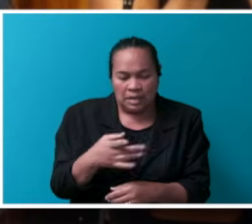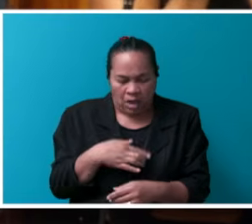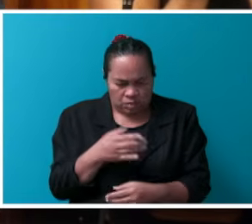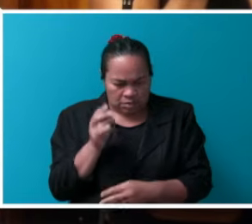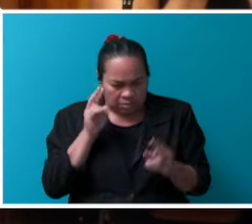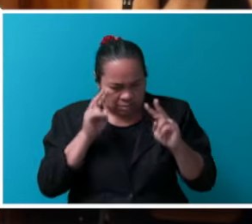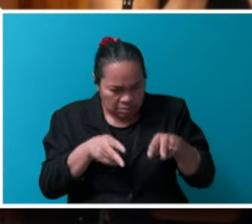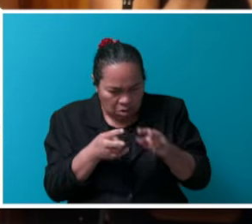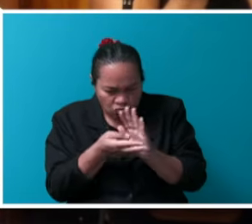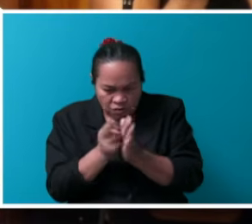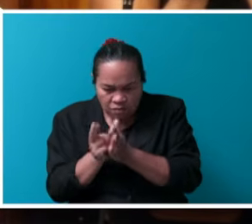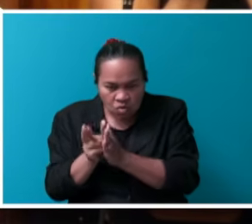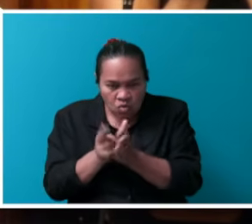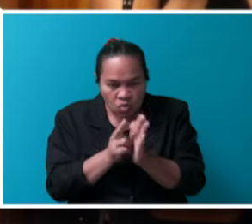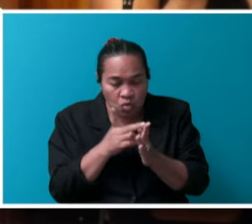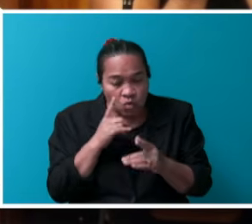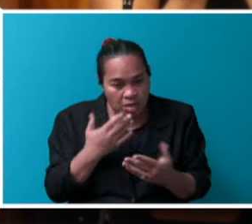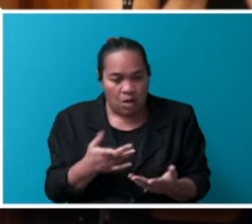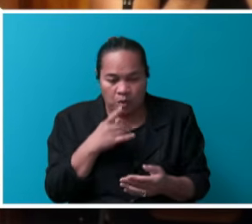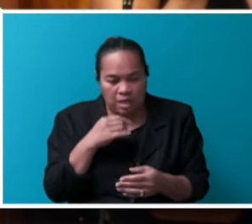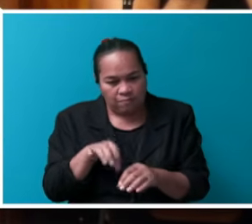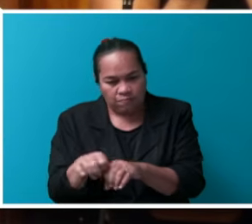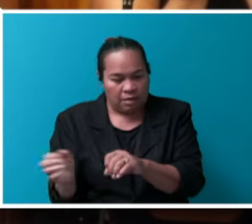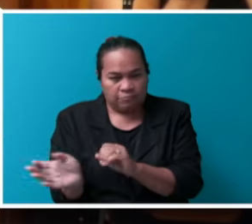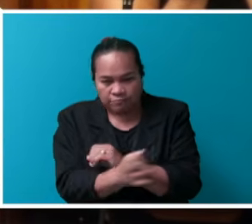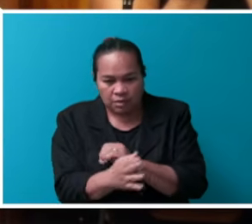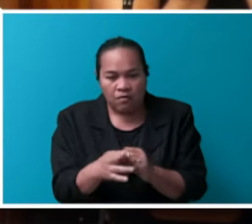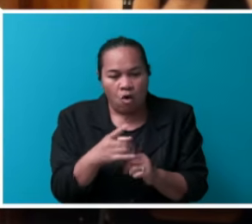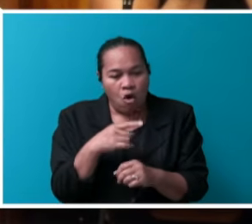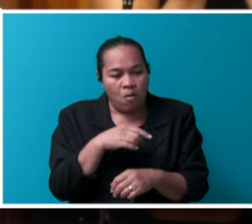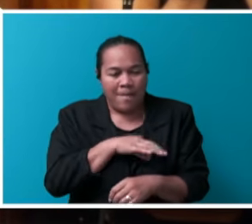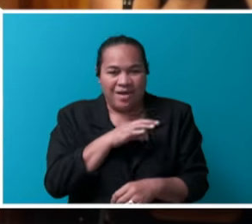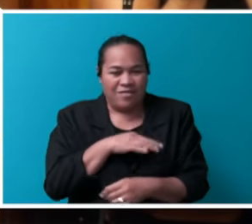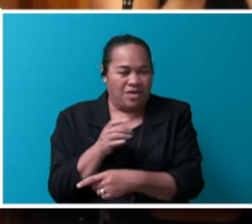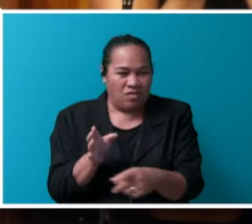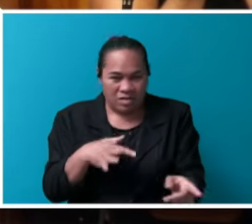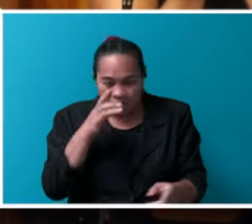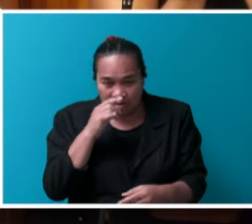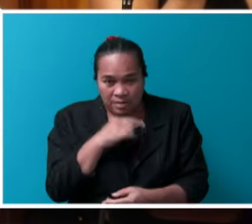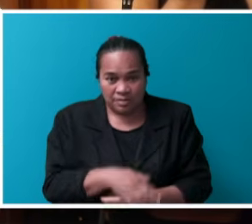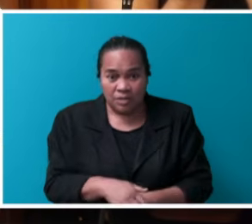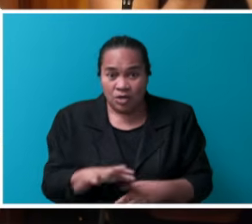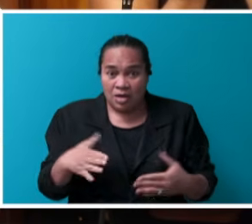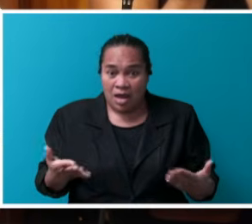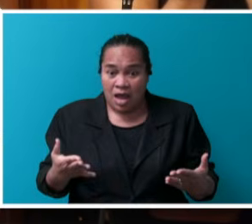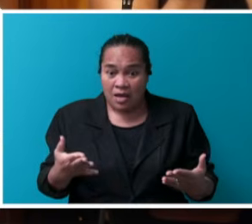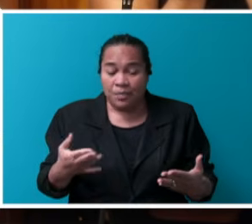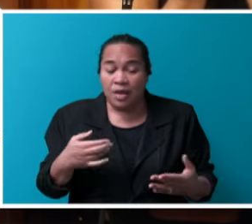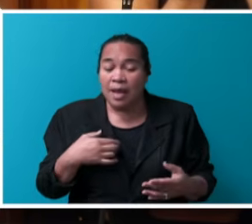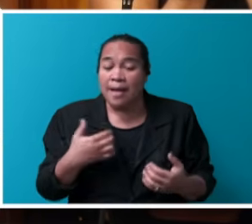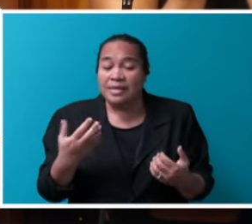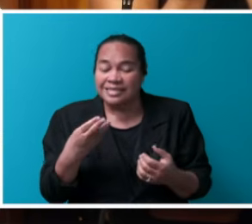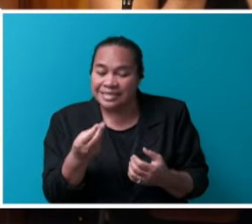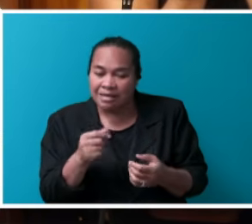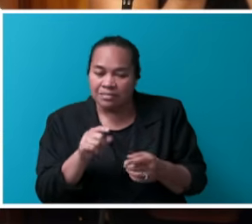reviewing this, and where necessary, we are ready to break these protections for the benefit of our consumers. As a result, we are taking a number of measures in